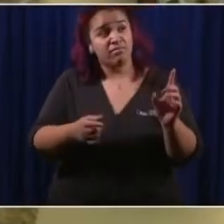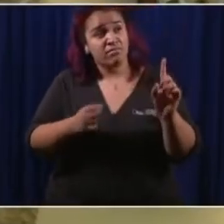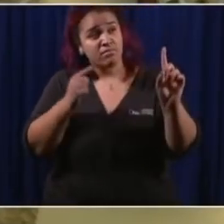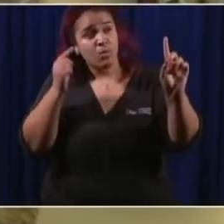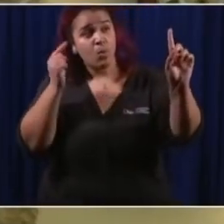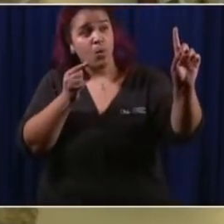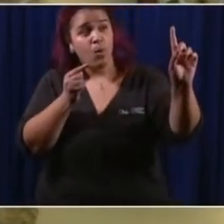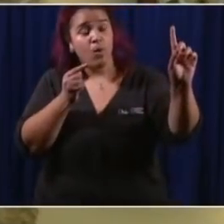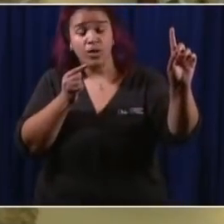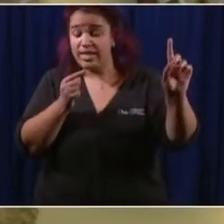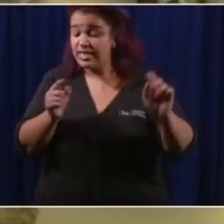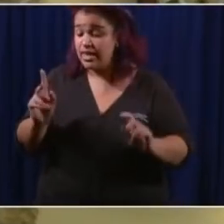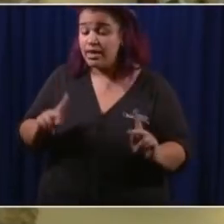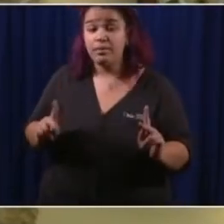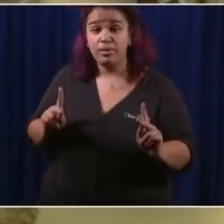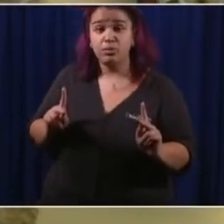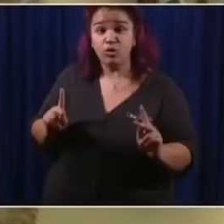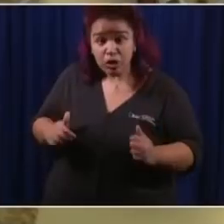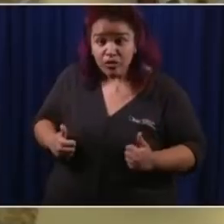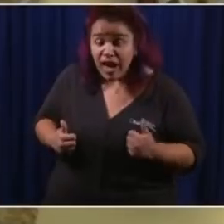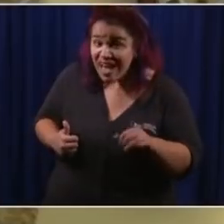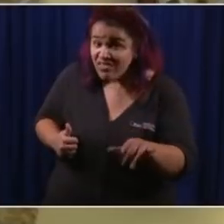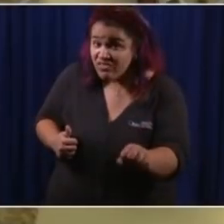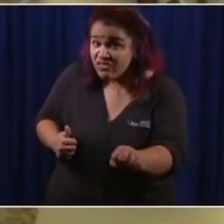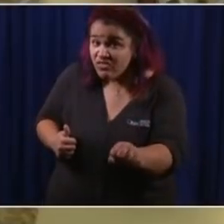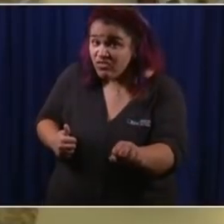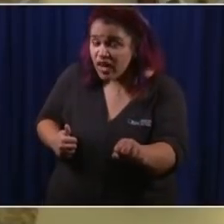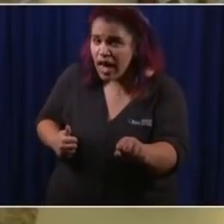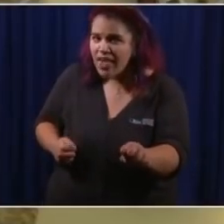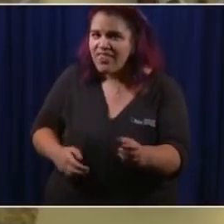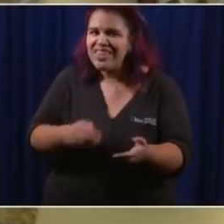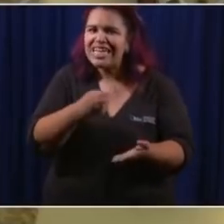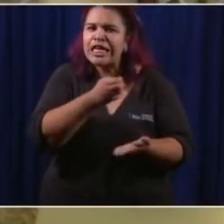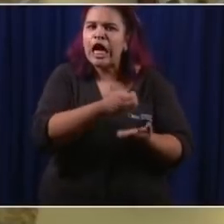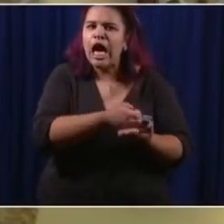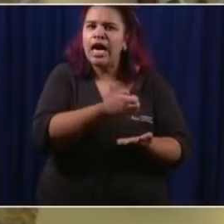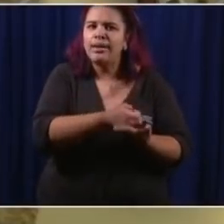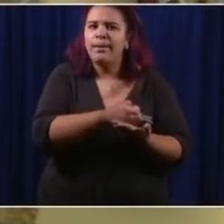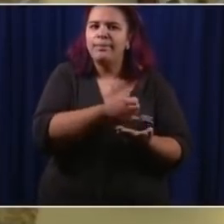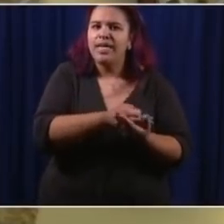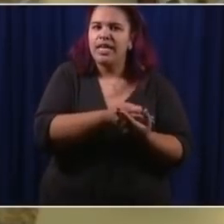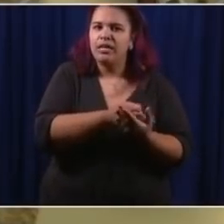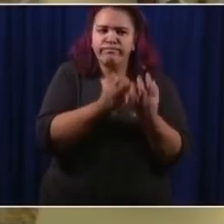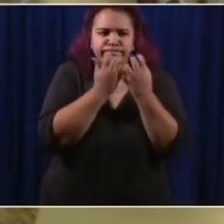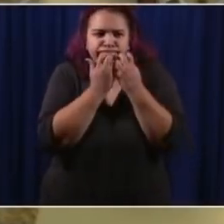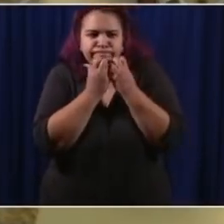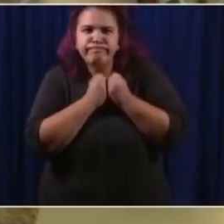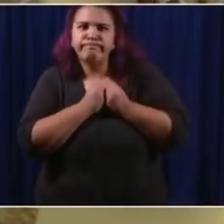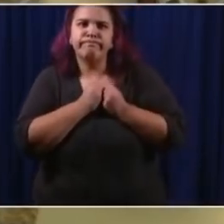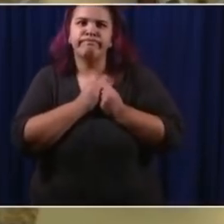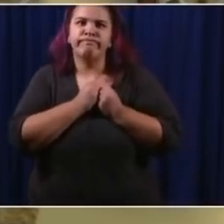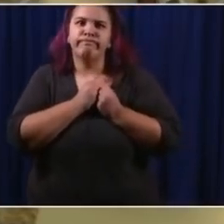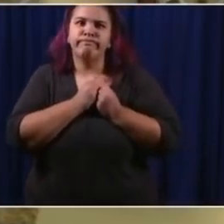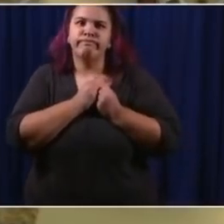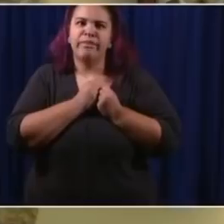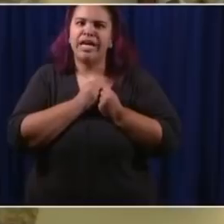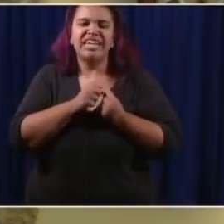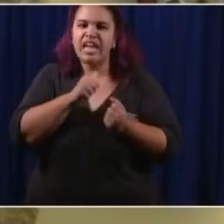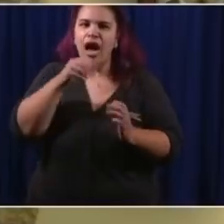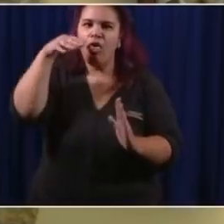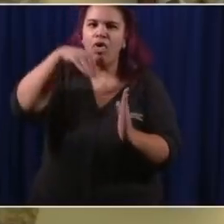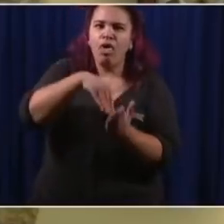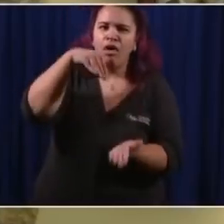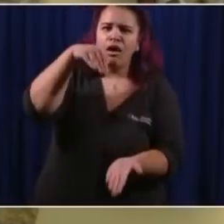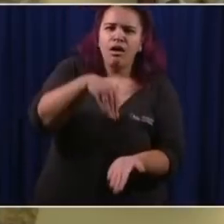our economy. Because the biggest threat we have today to our economy, to our way of